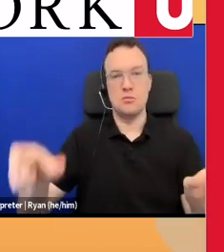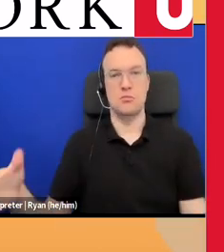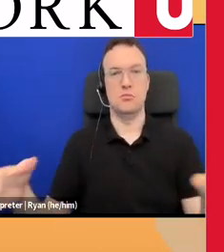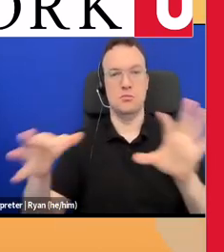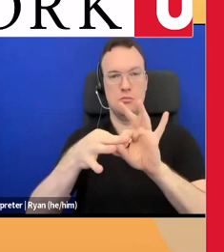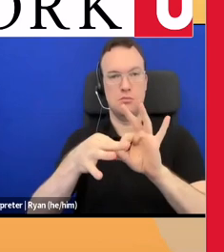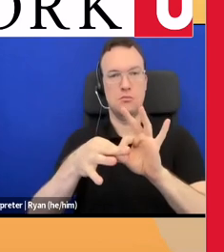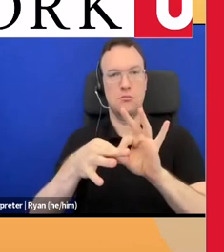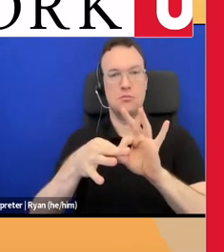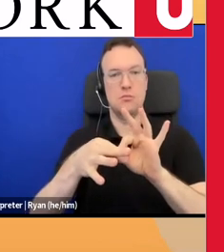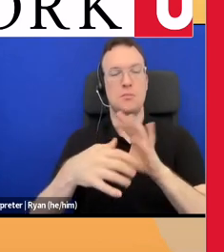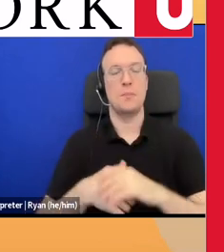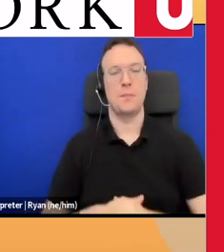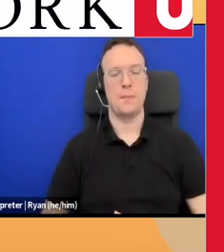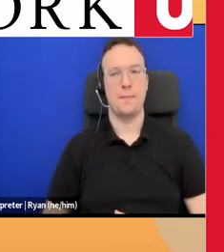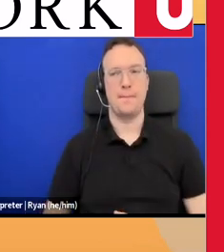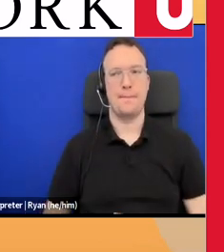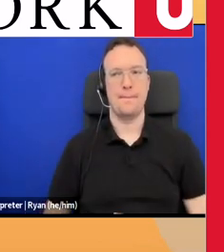group or groups.